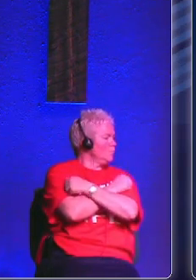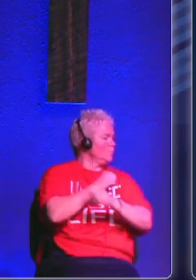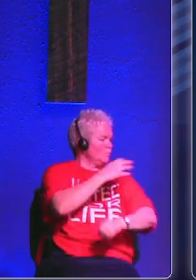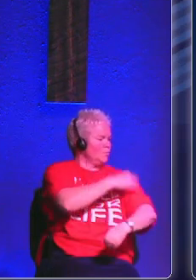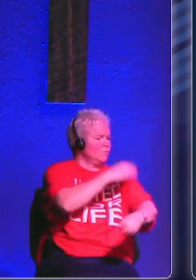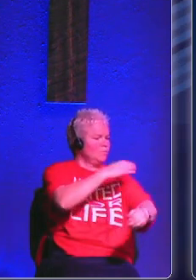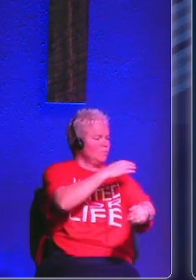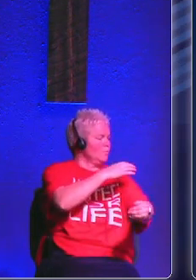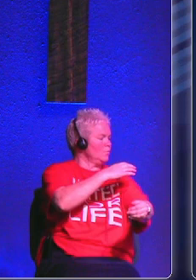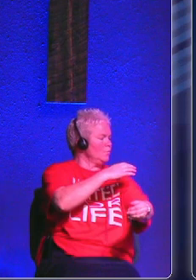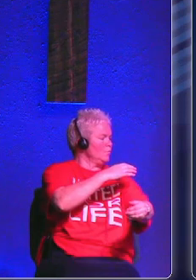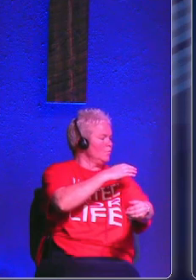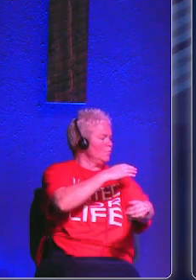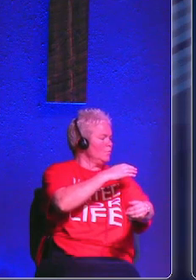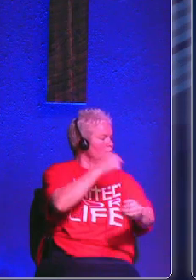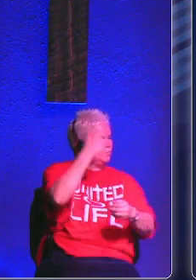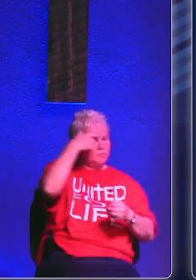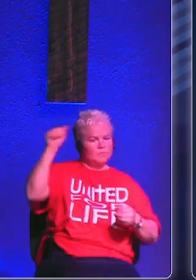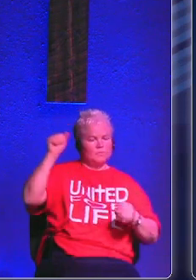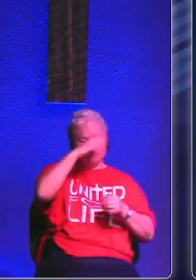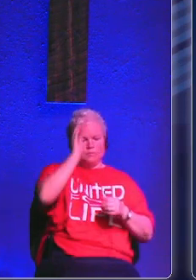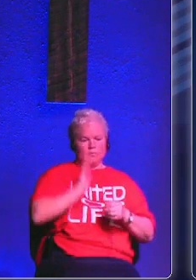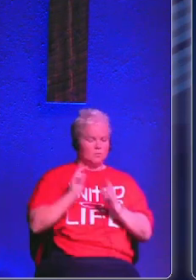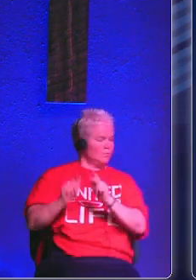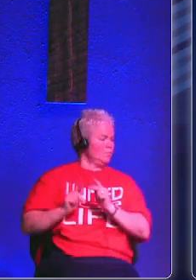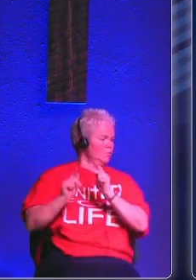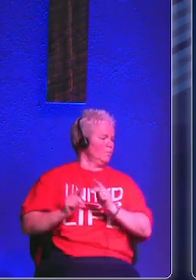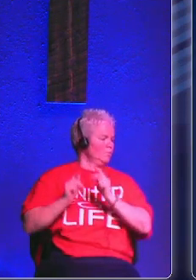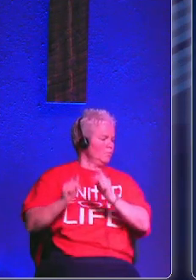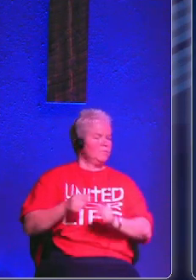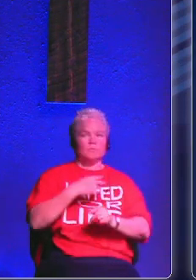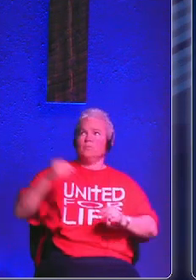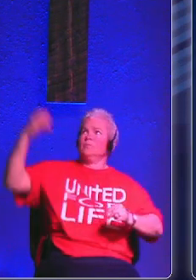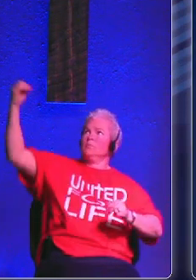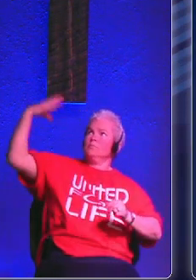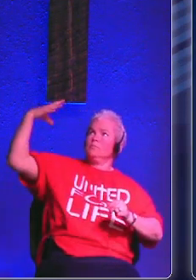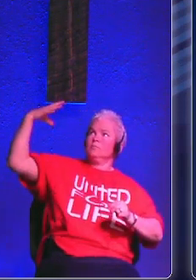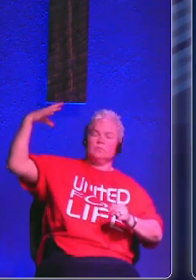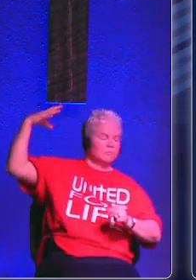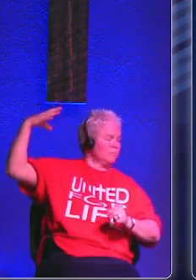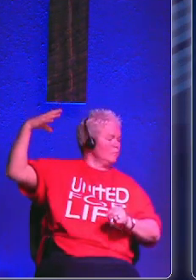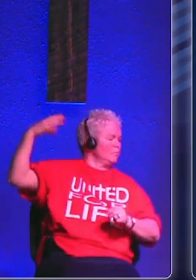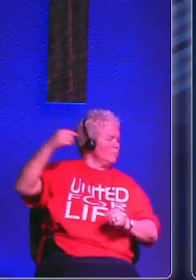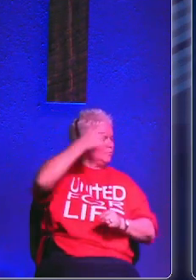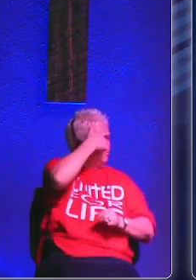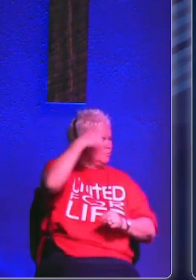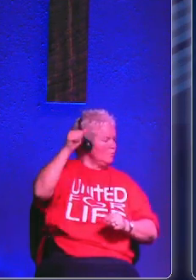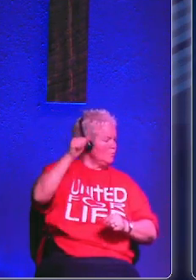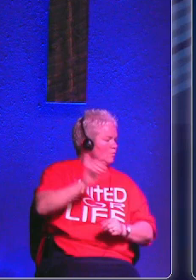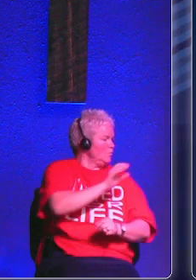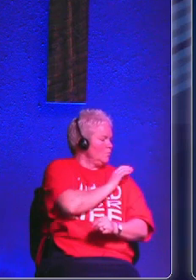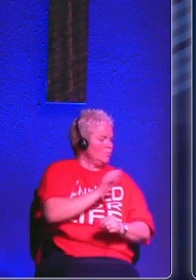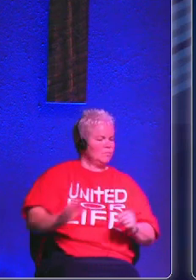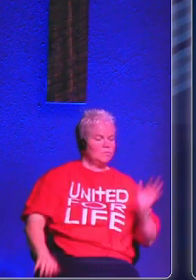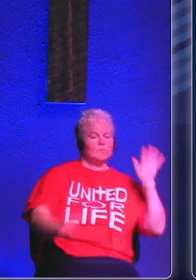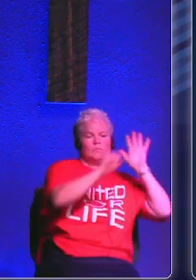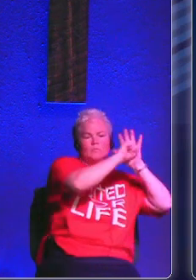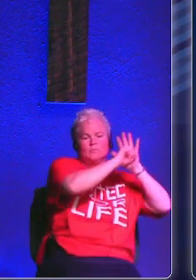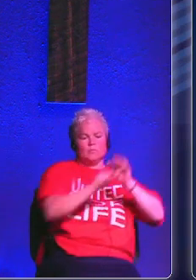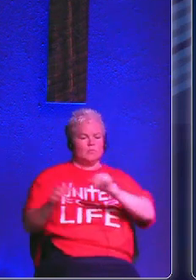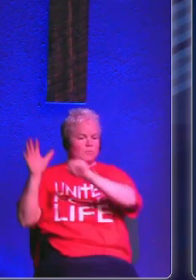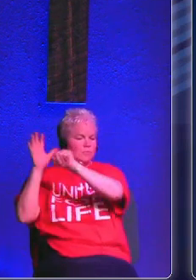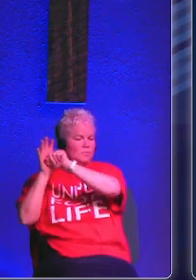for strength, and because of his mercy and his grace. It's because of Christ's